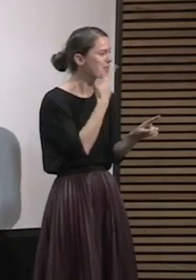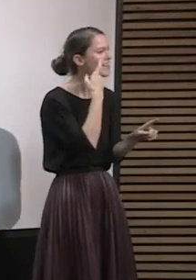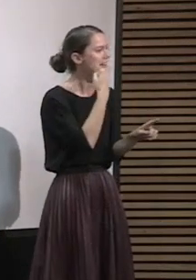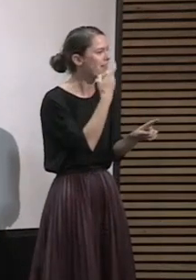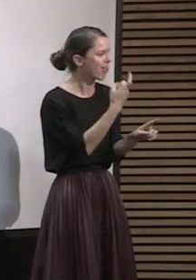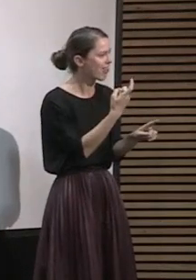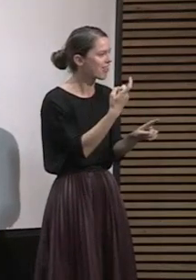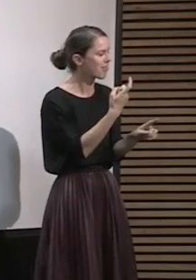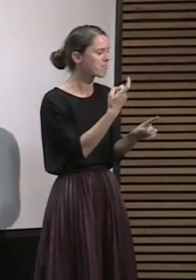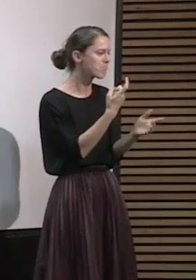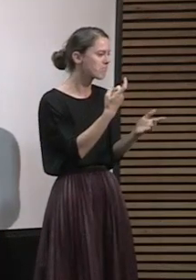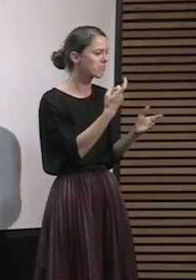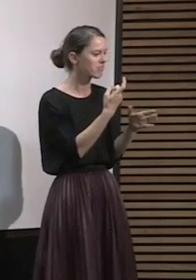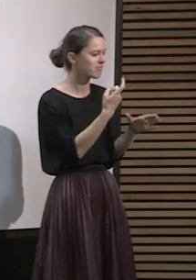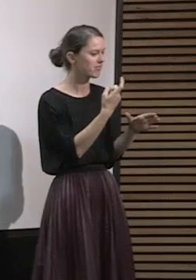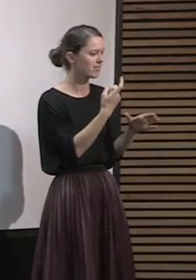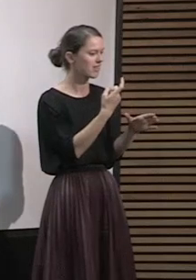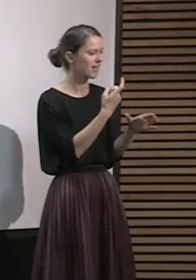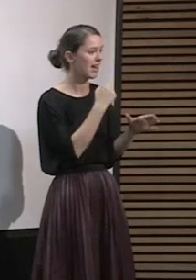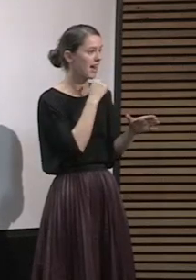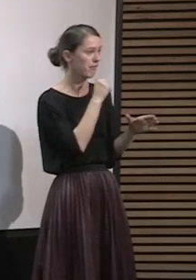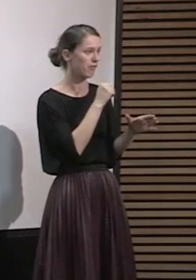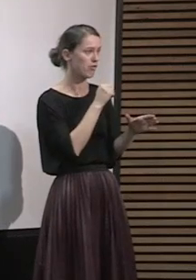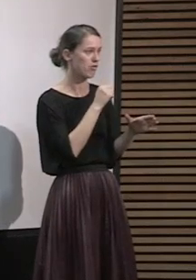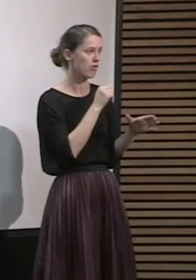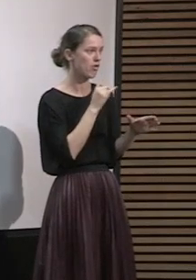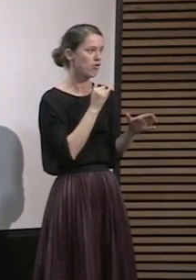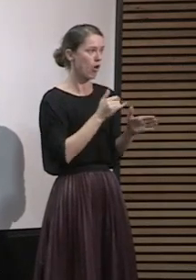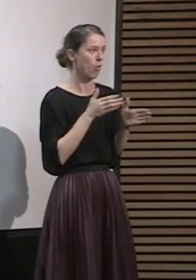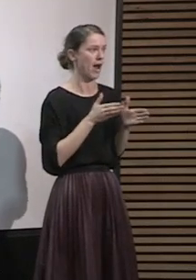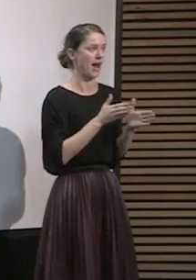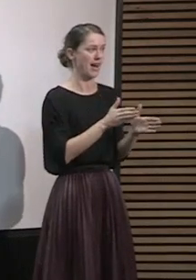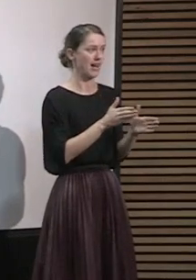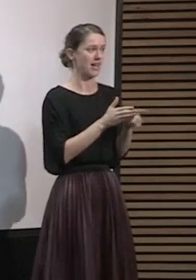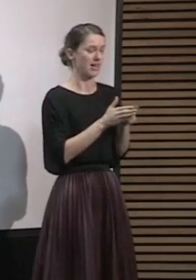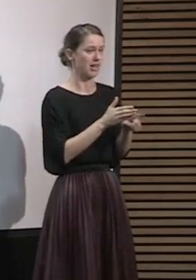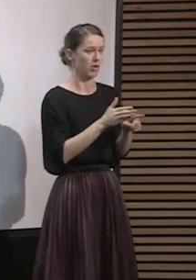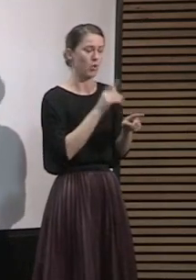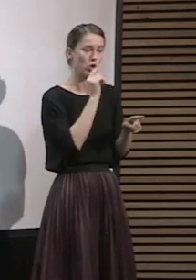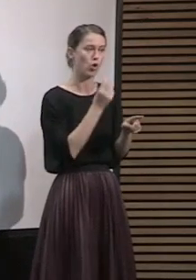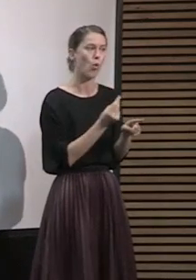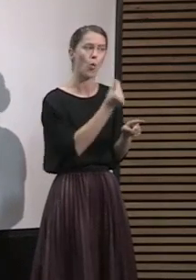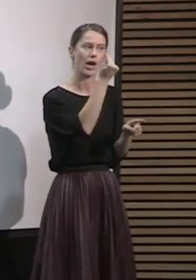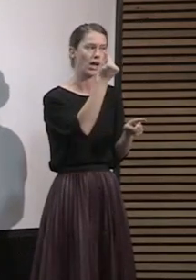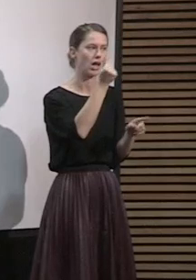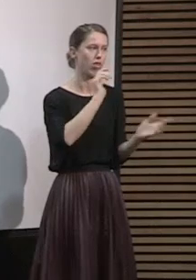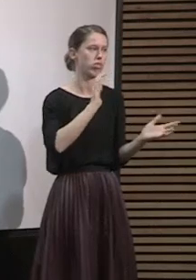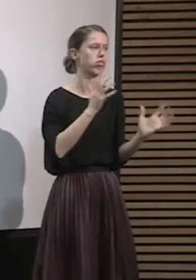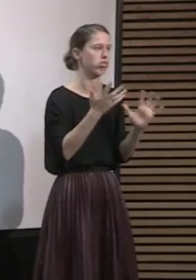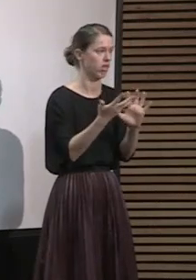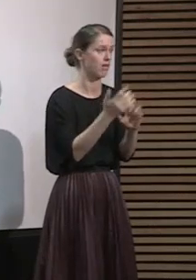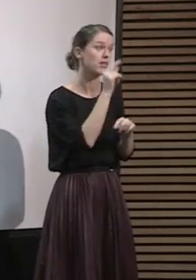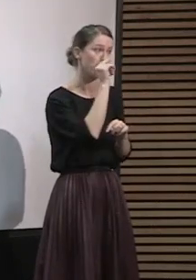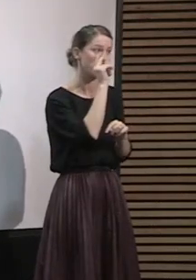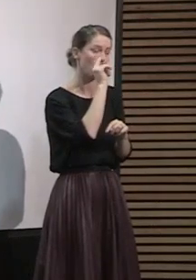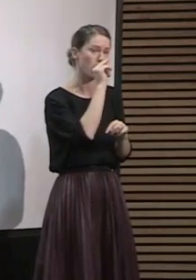precautionary approach, because if you make a wrong move with COVID, we can see very easily the